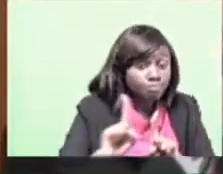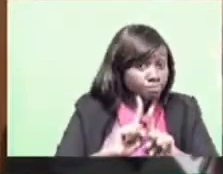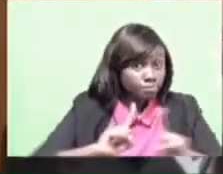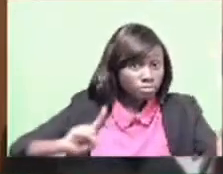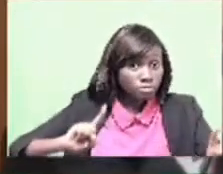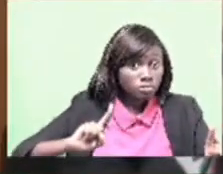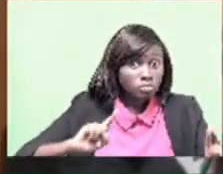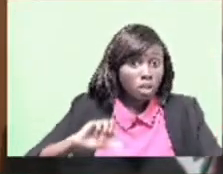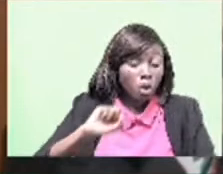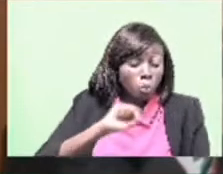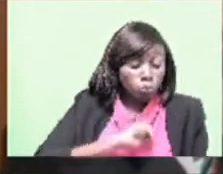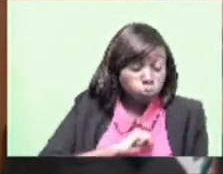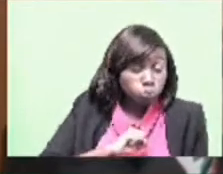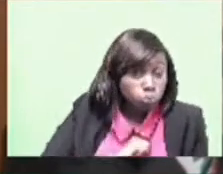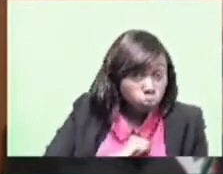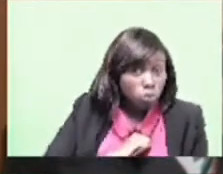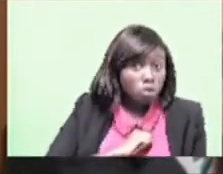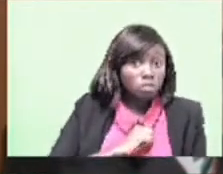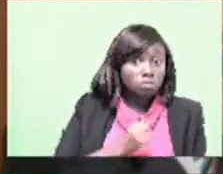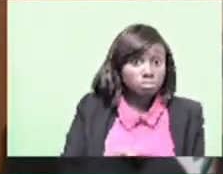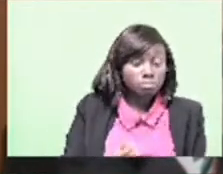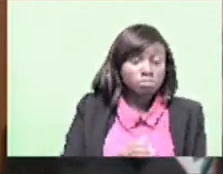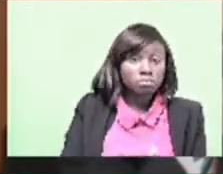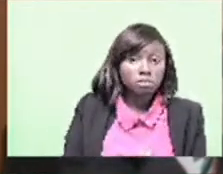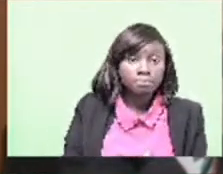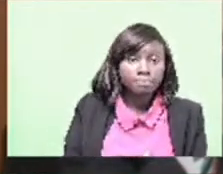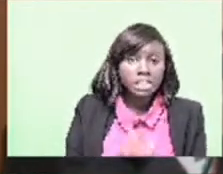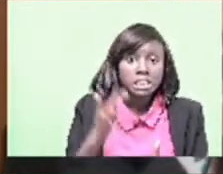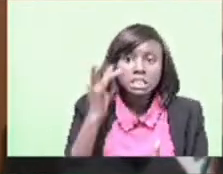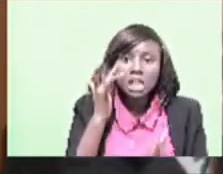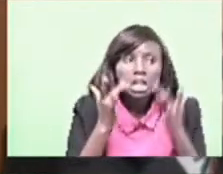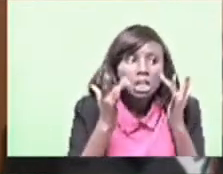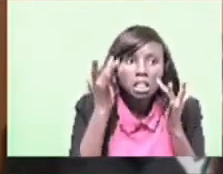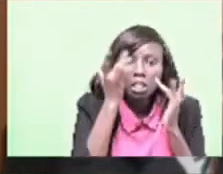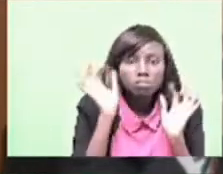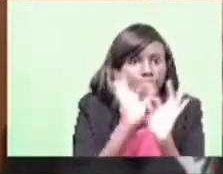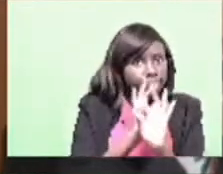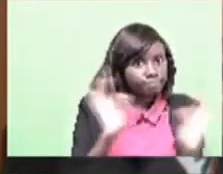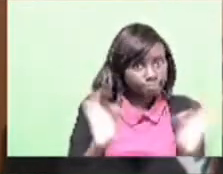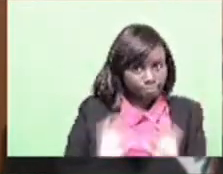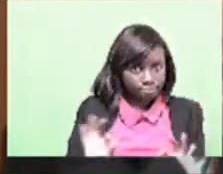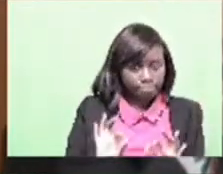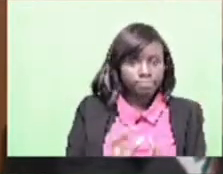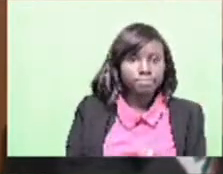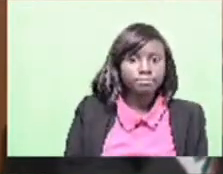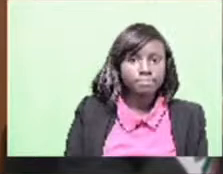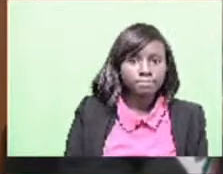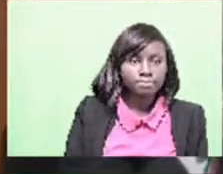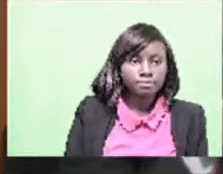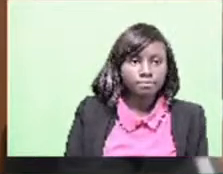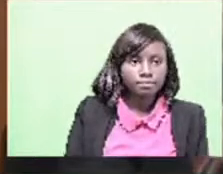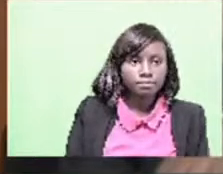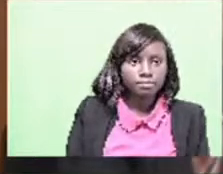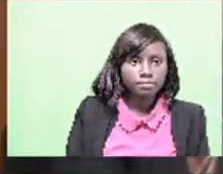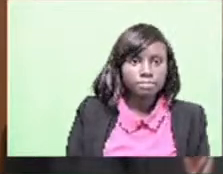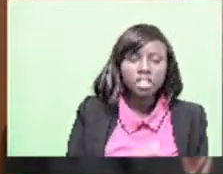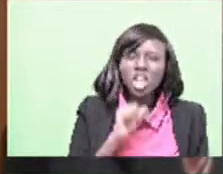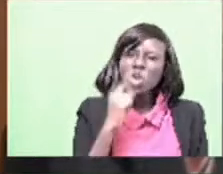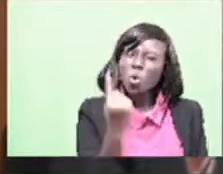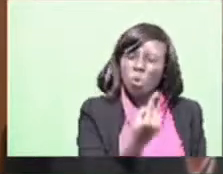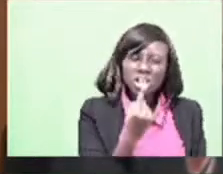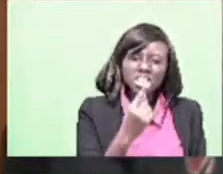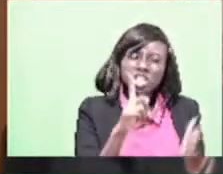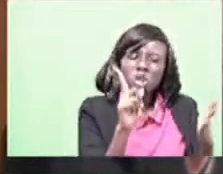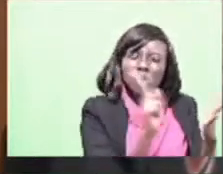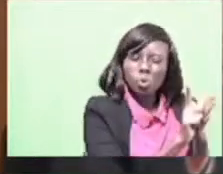hygiene, and obviously not touching your face, your nose, and your mouth, and so on. So besides the legislation, I think the failure